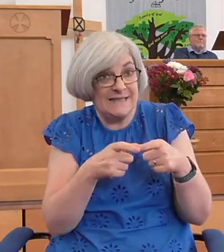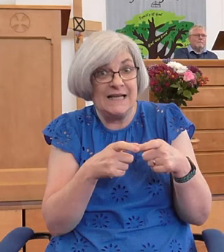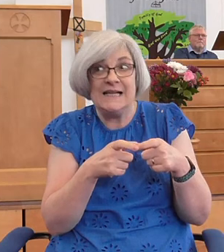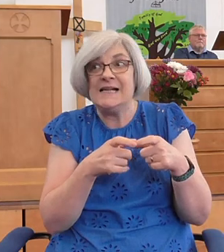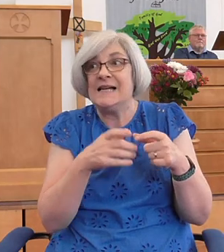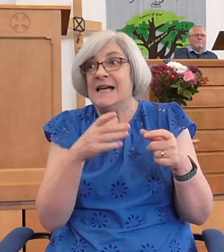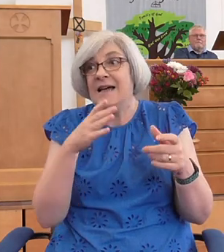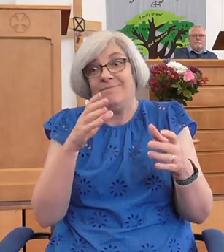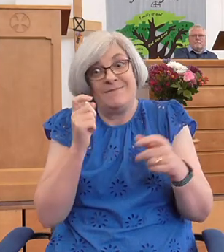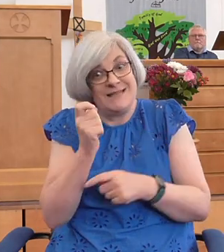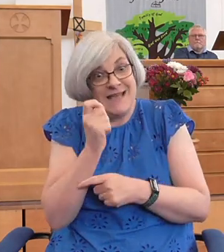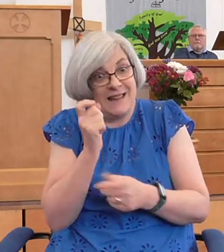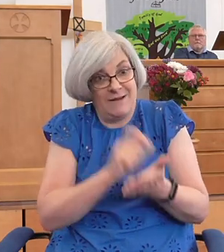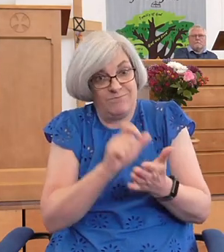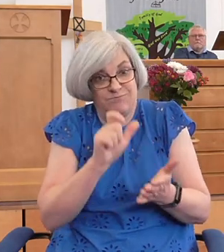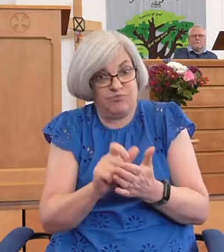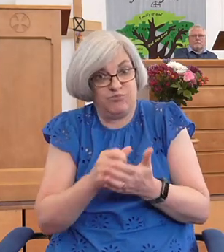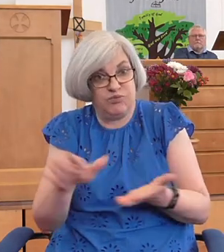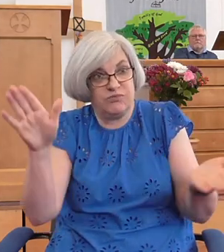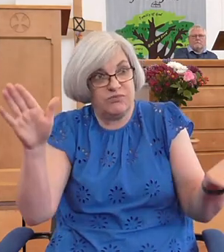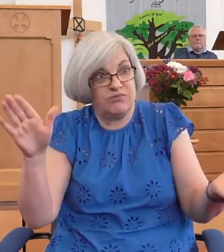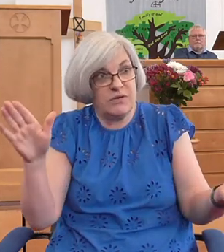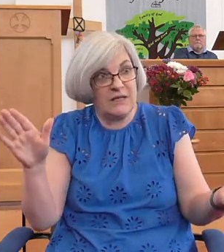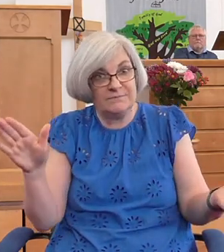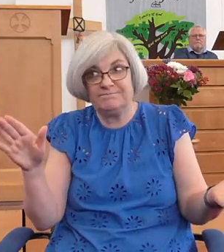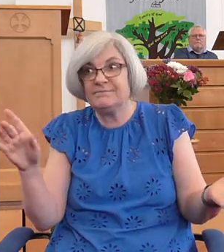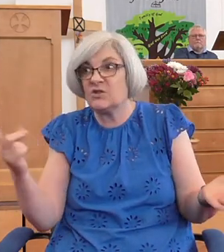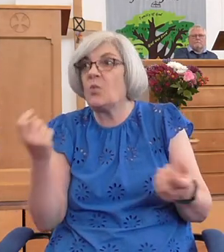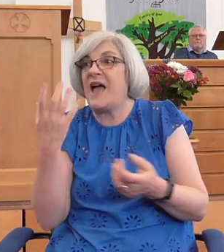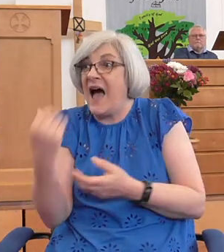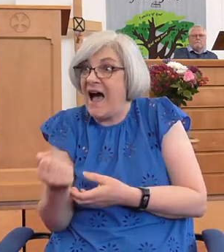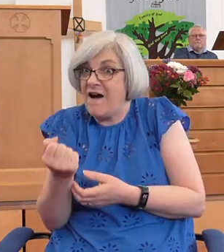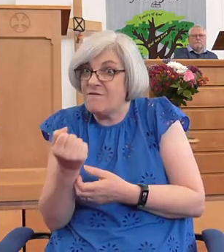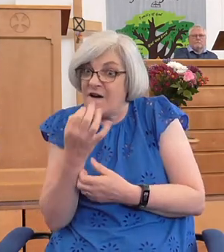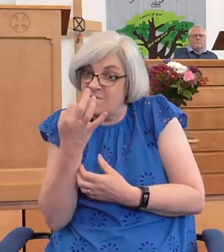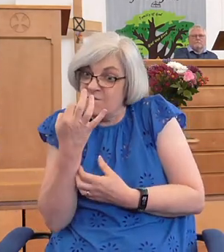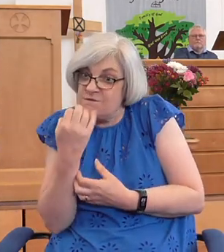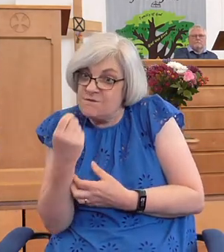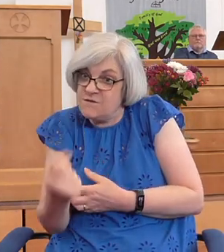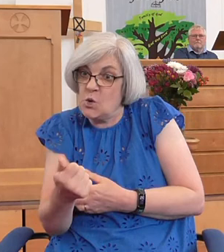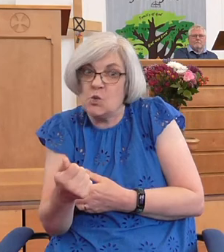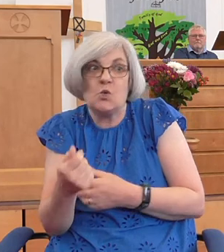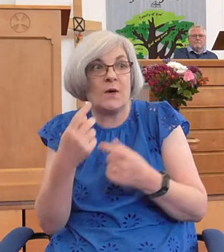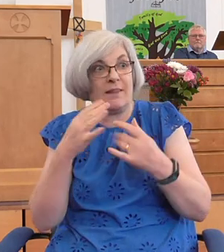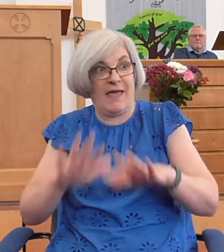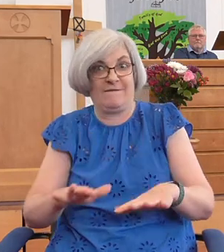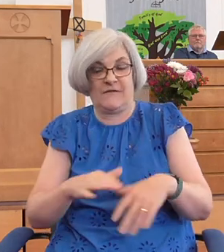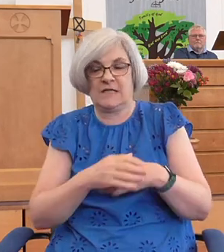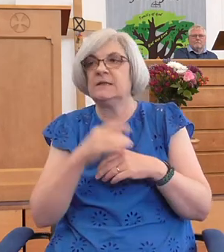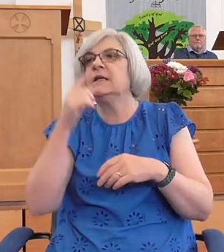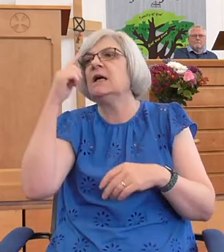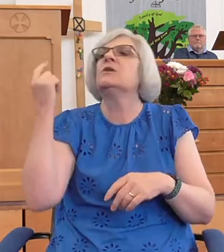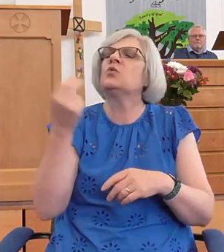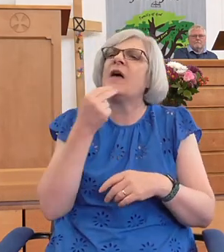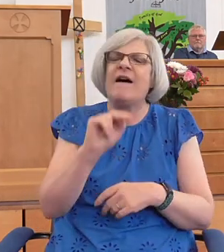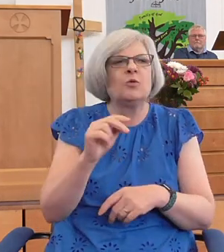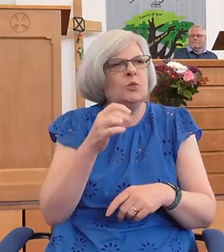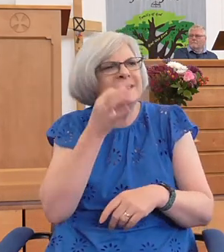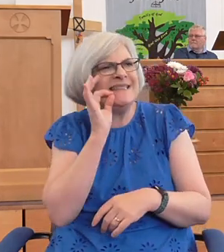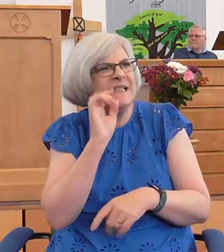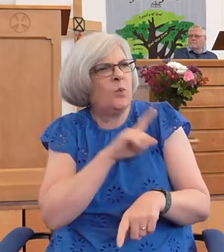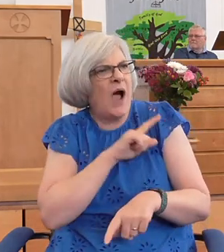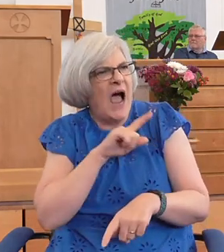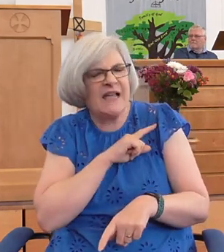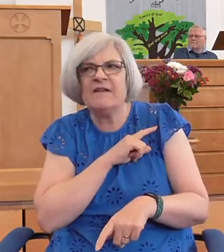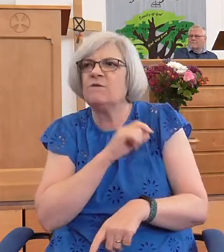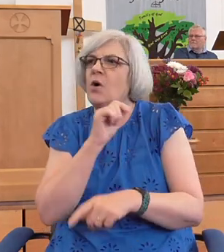I do have a few left this morning, so if you'd like one, please come and speak to me. The afternoon tea is to raise funds for East